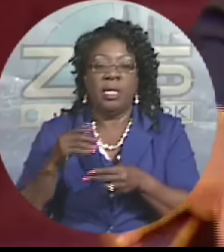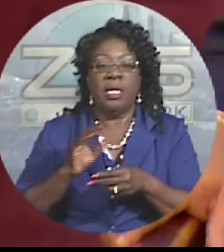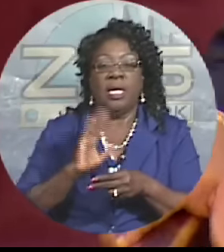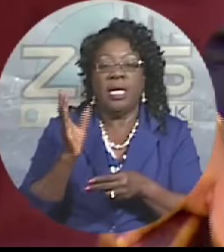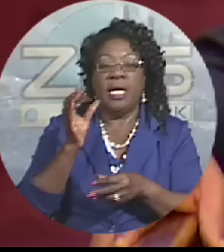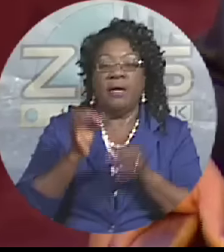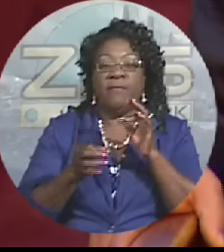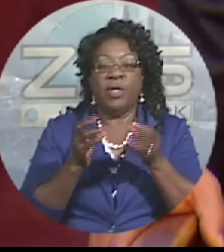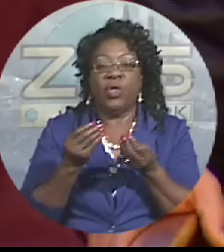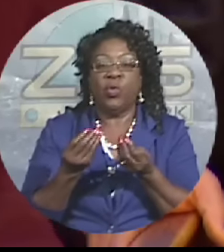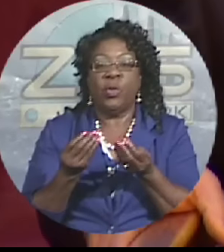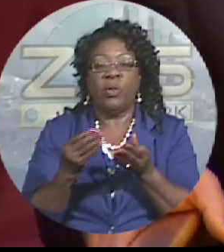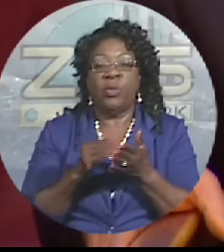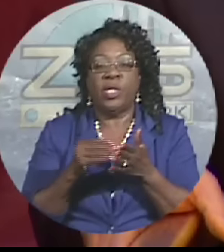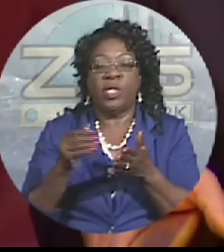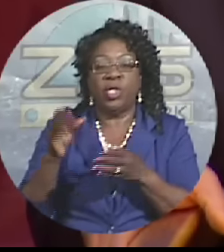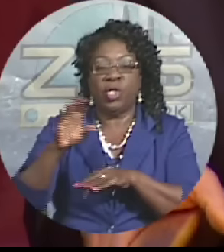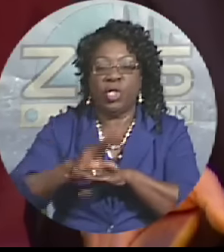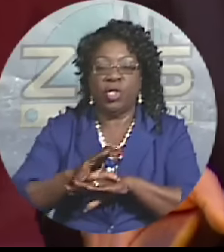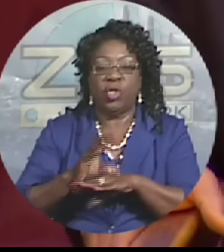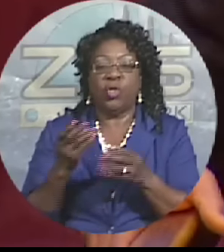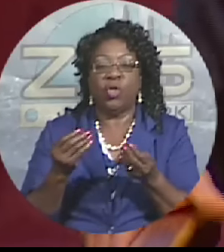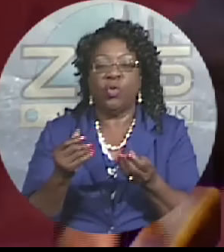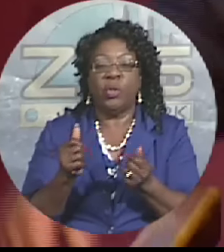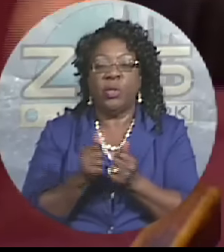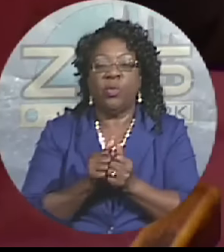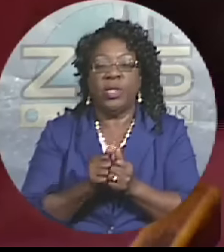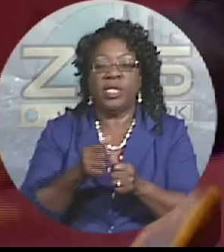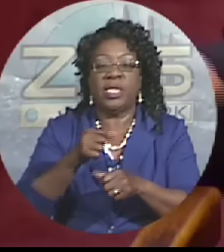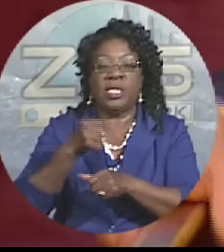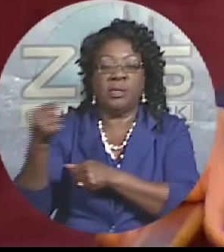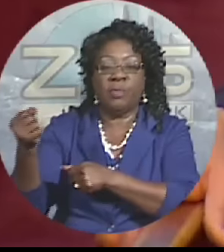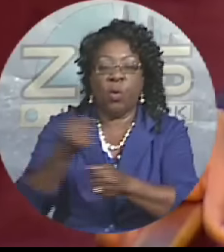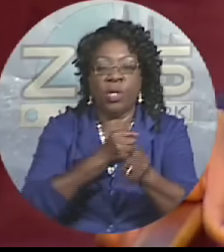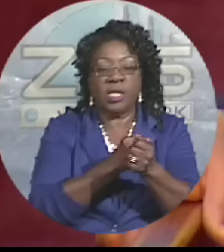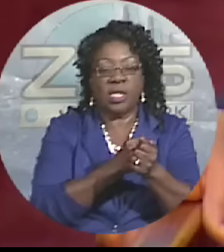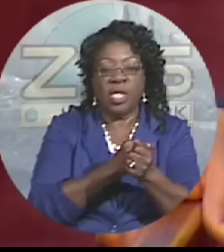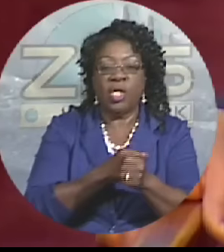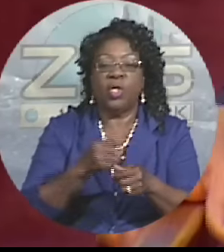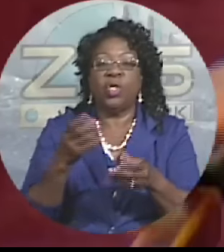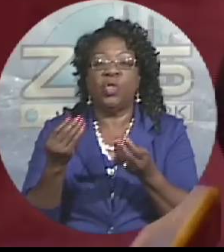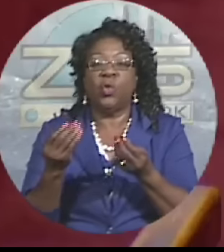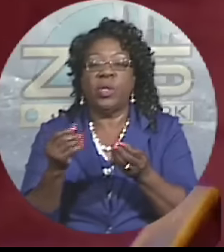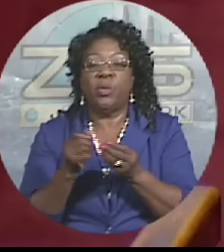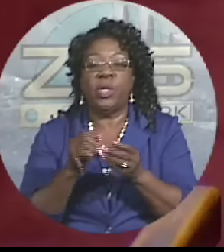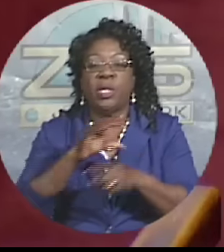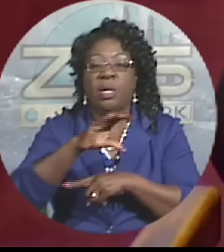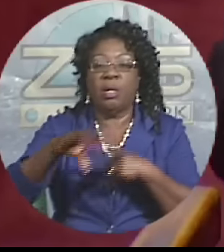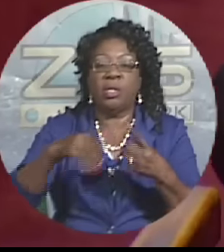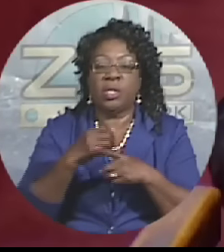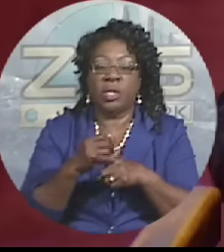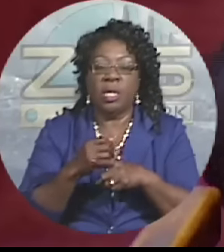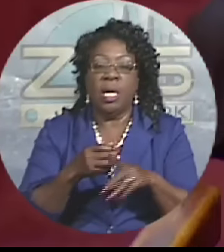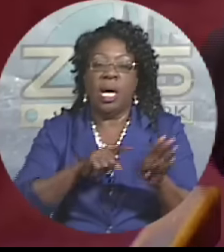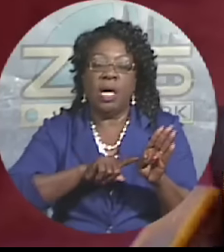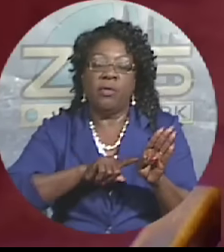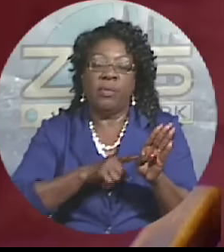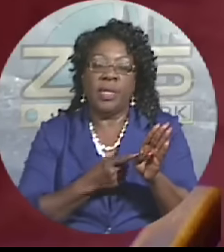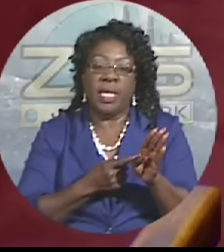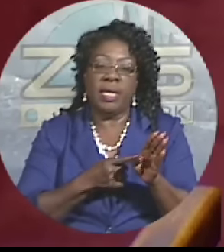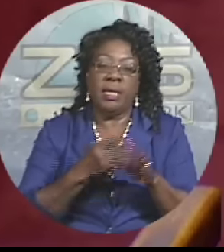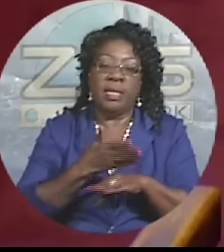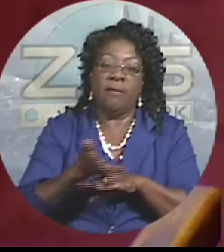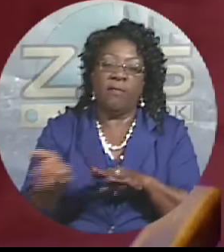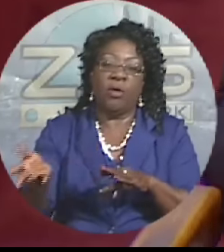the church, you could do it with sports, you could do it with culture. And we began, therefore, to deepen and